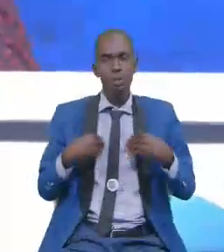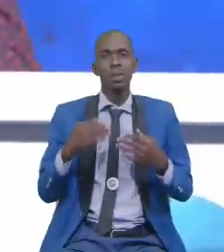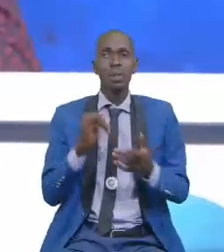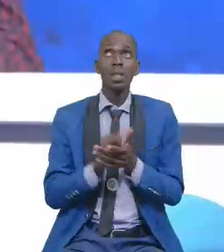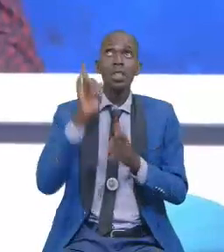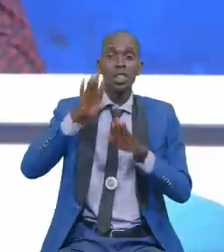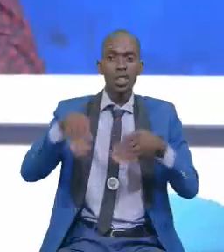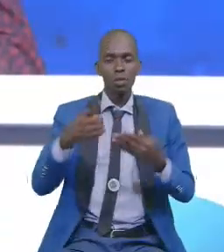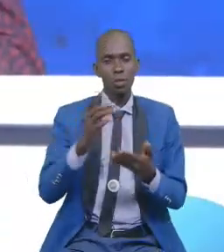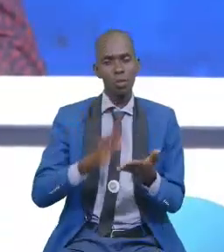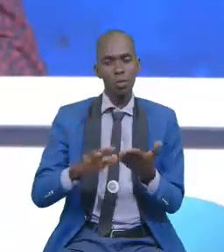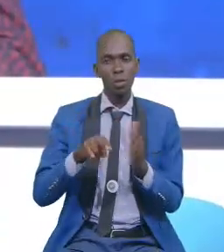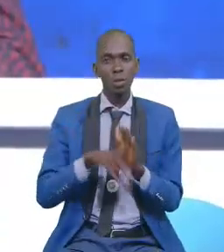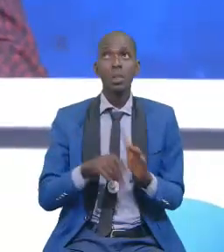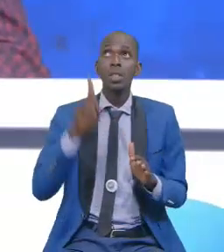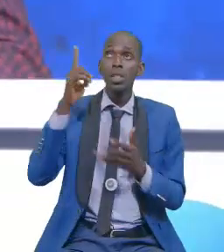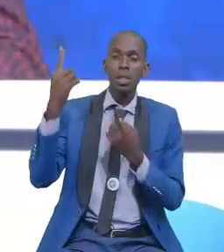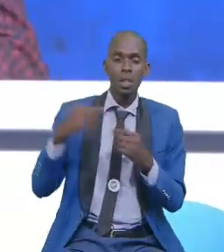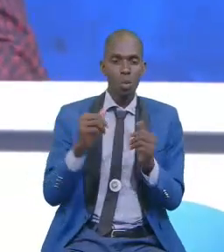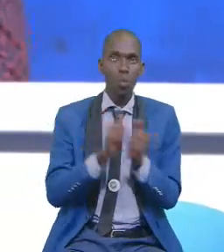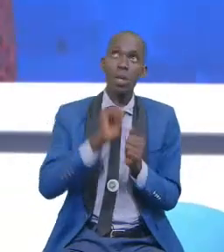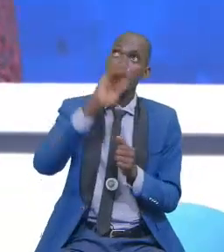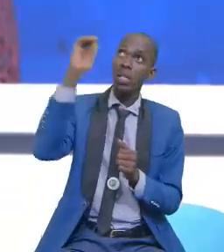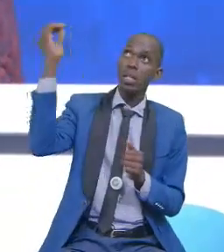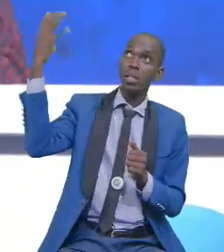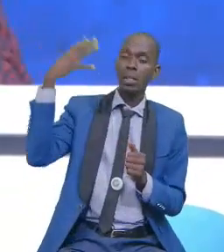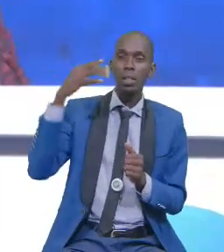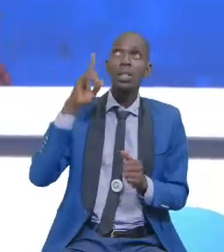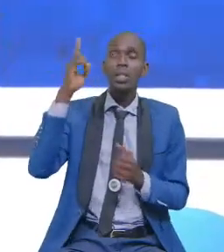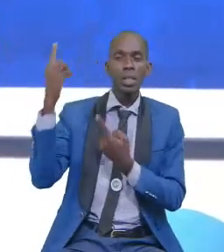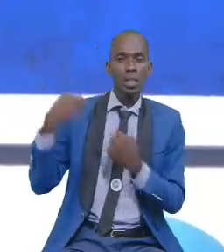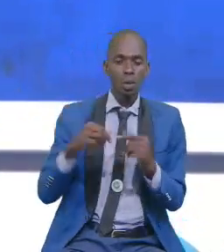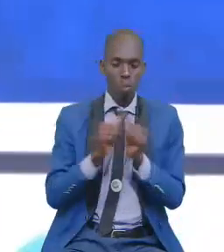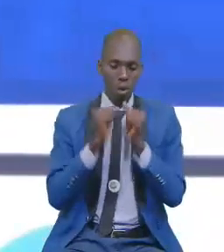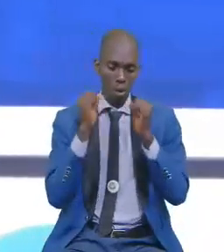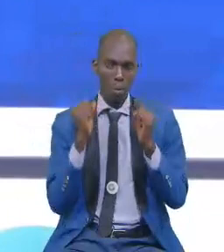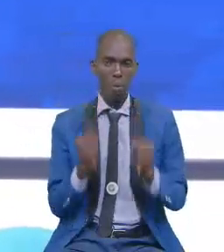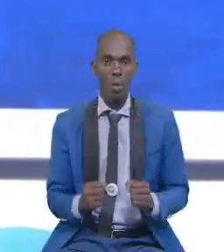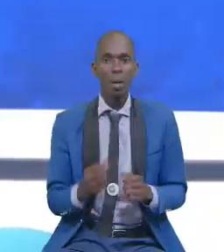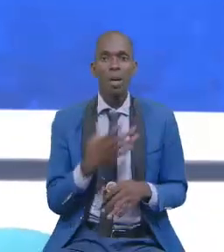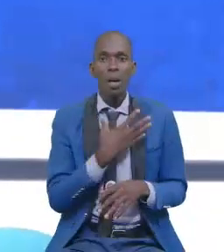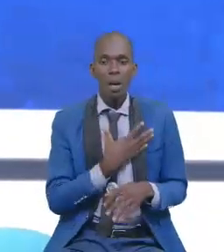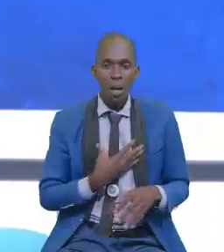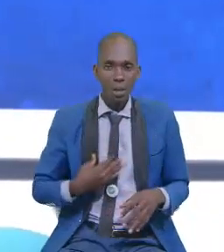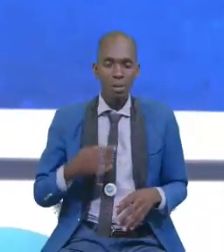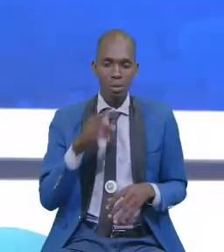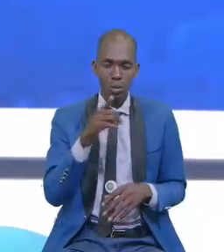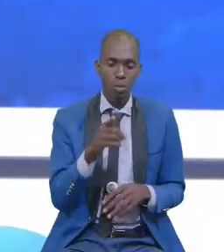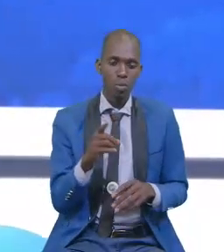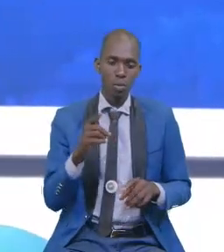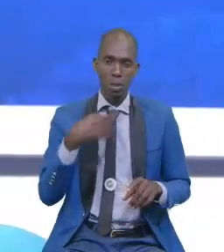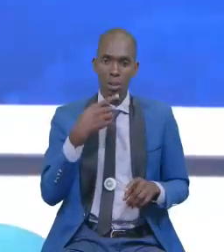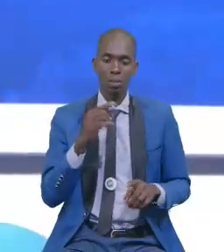He came with grace. He came with power. I accept. I